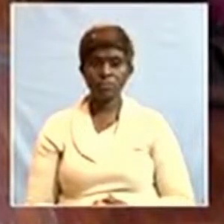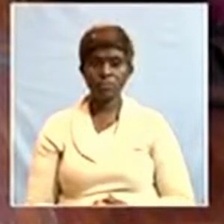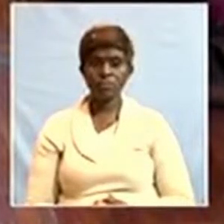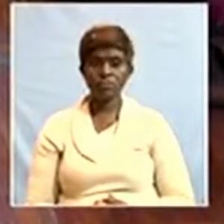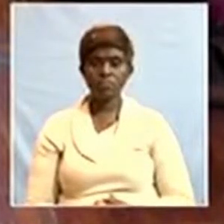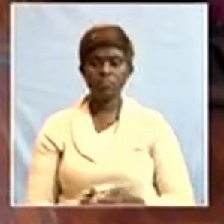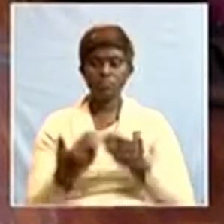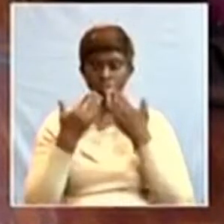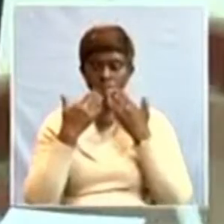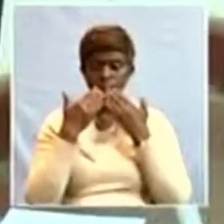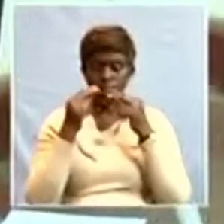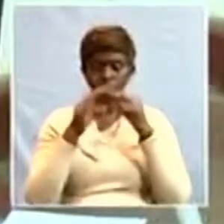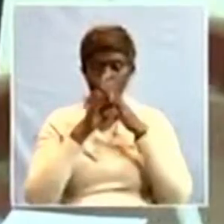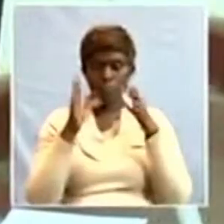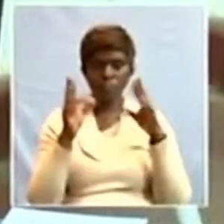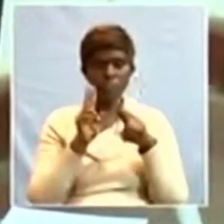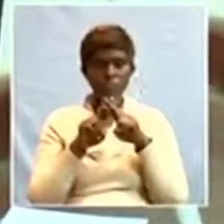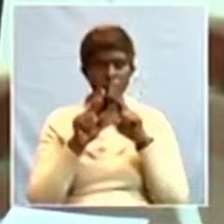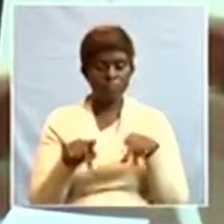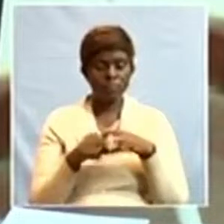Thank you so much, Chair.